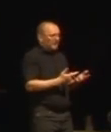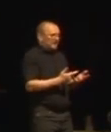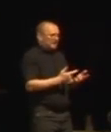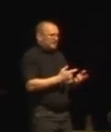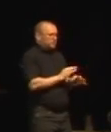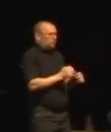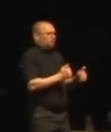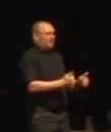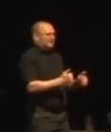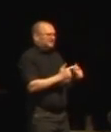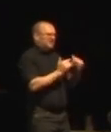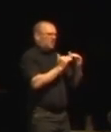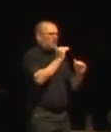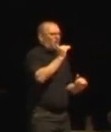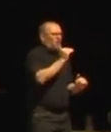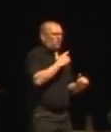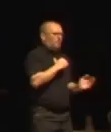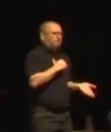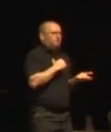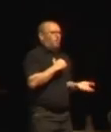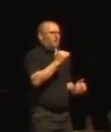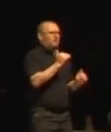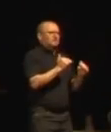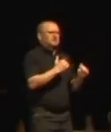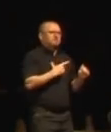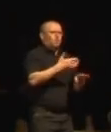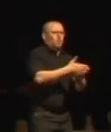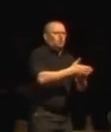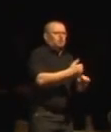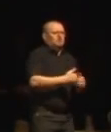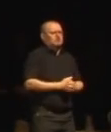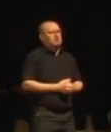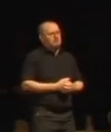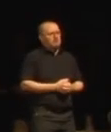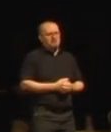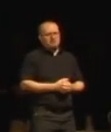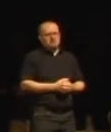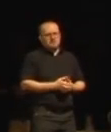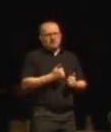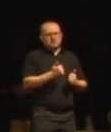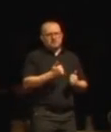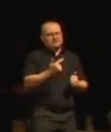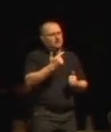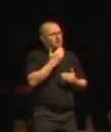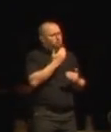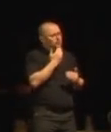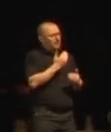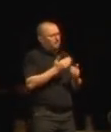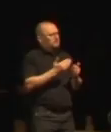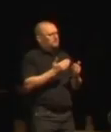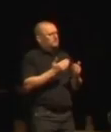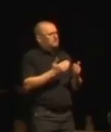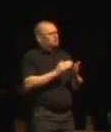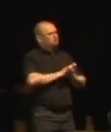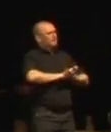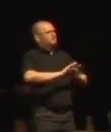do." And I really appreciate this intellectual honesty and transparency. I'm excited